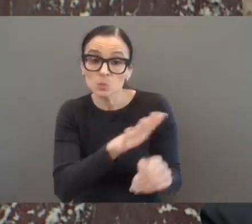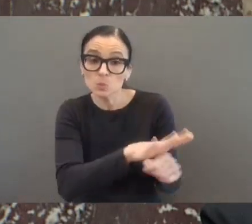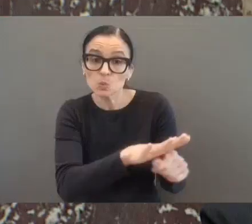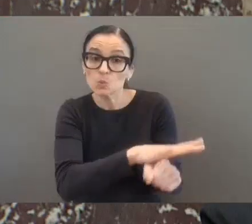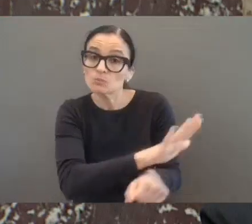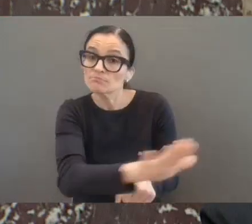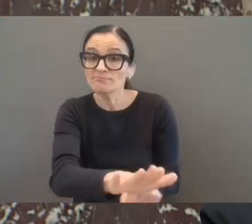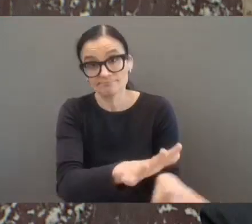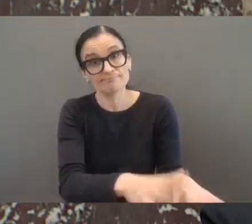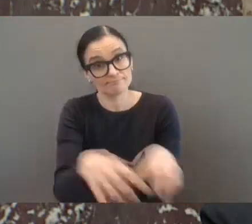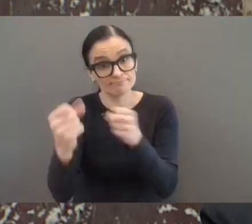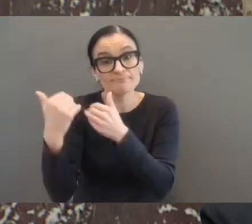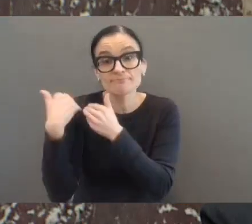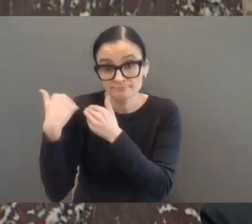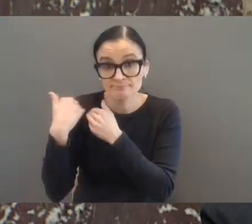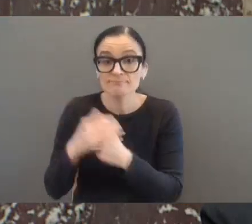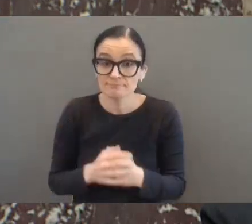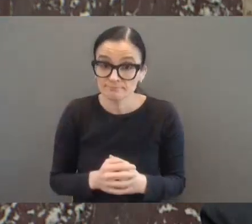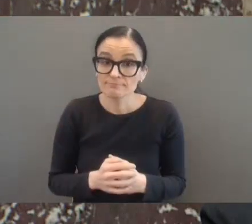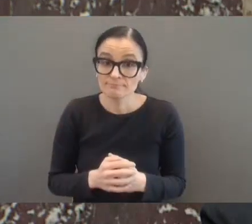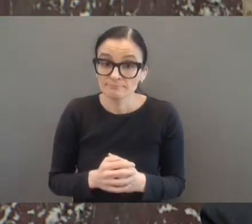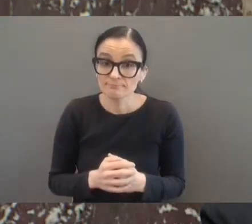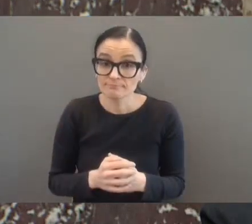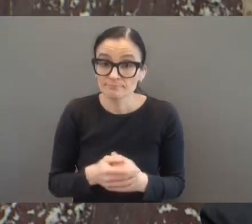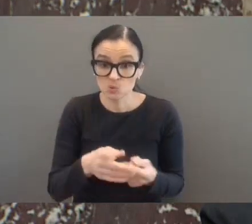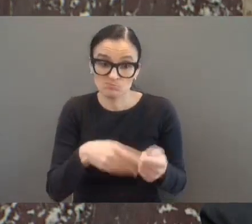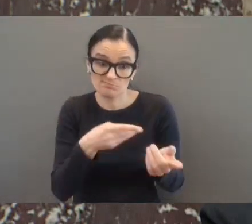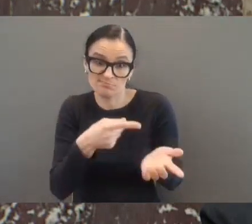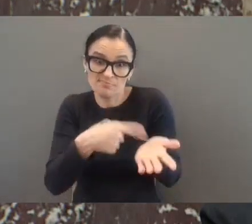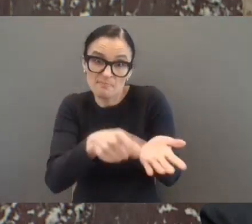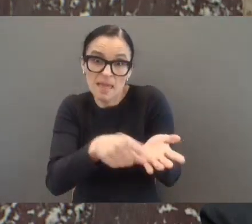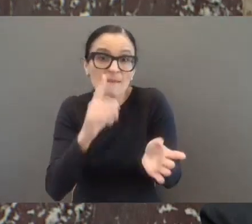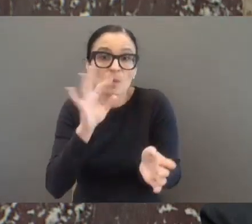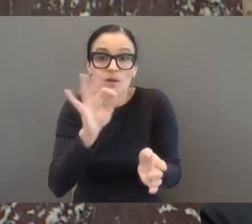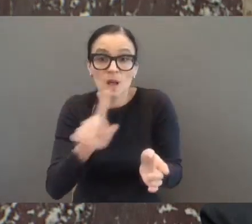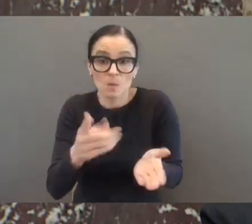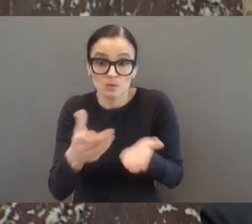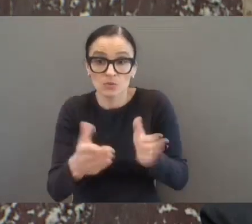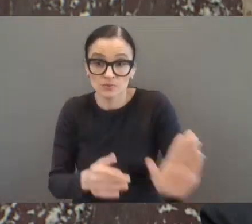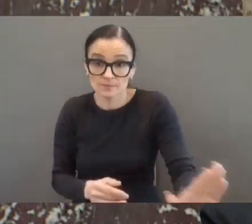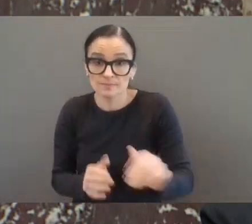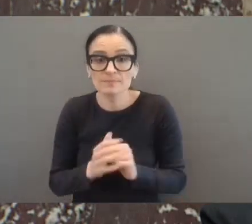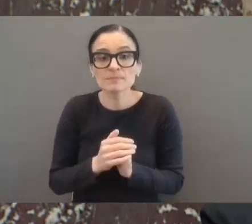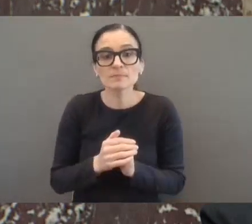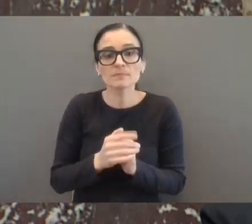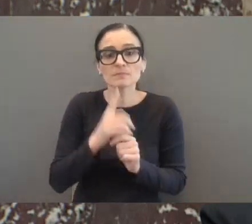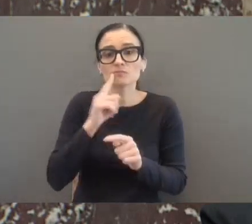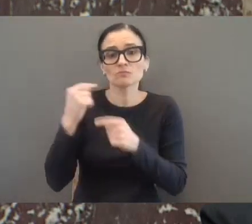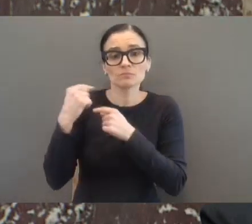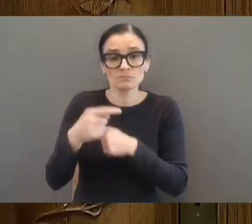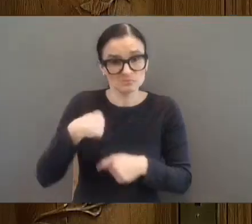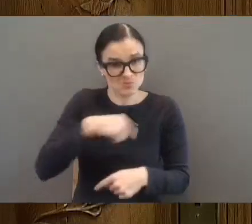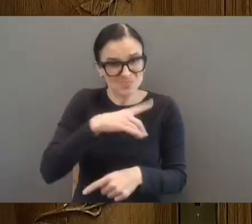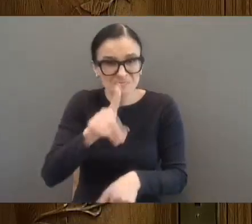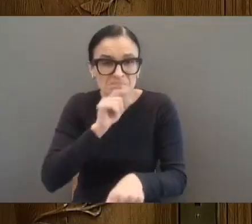This traditional funding provided communities with over 3 years of additional funding. Thank you, Mr. Speaker.